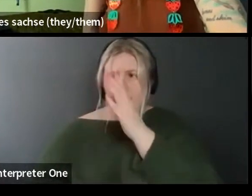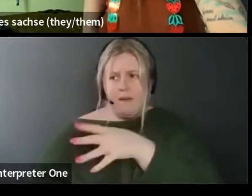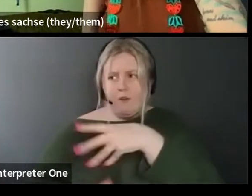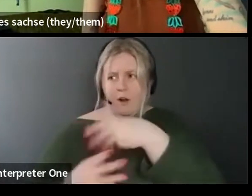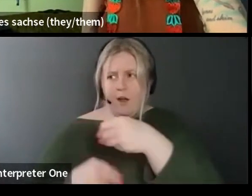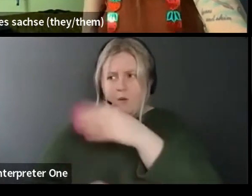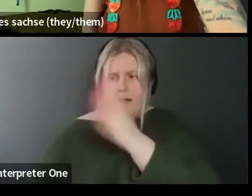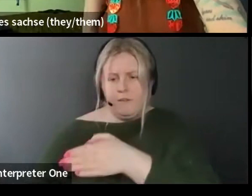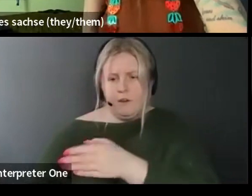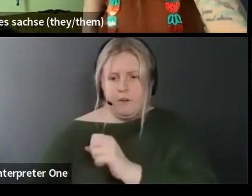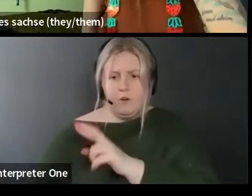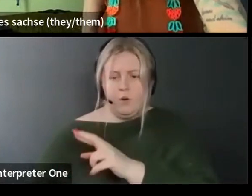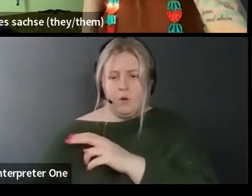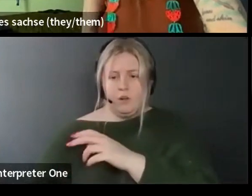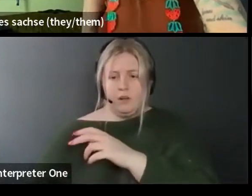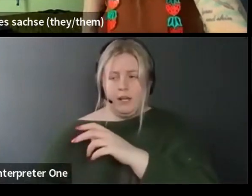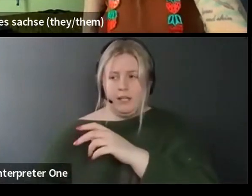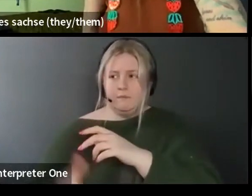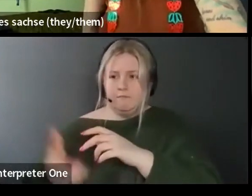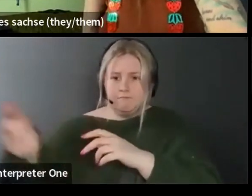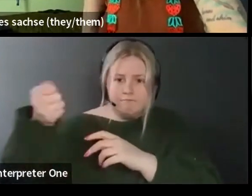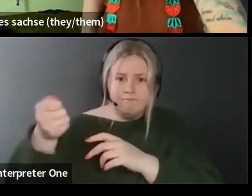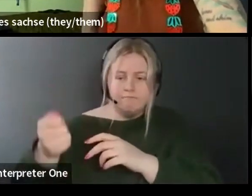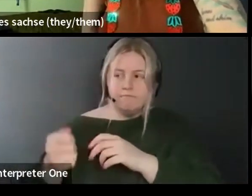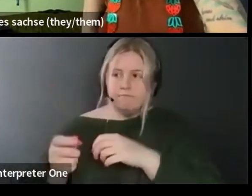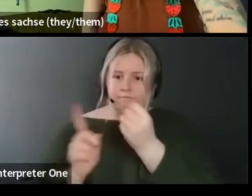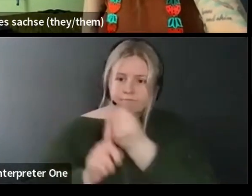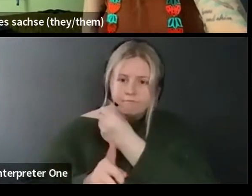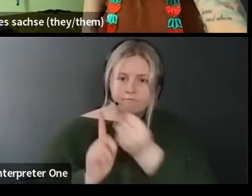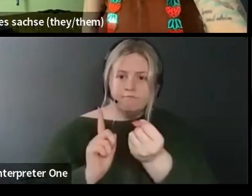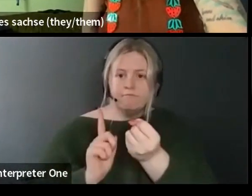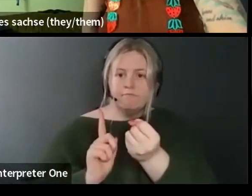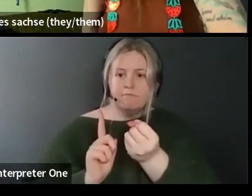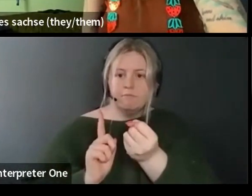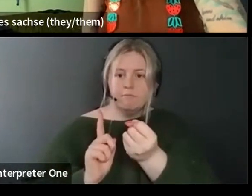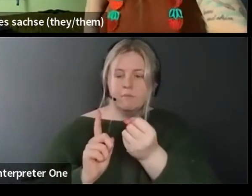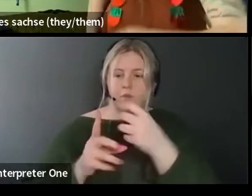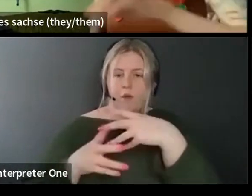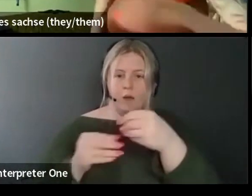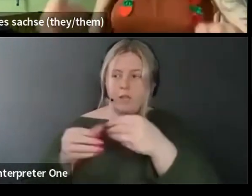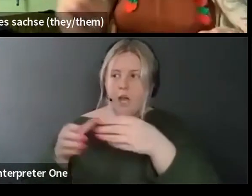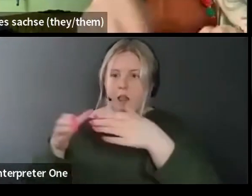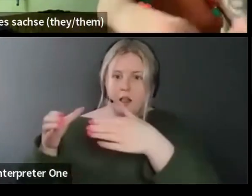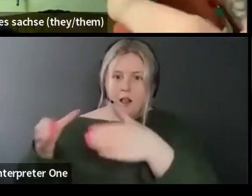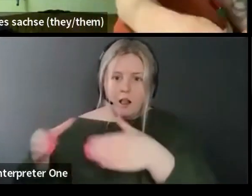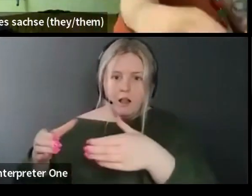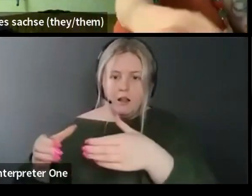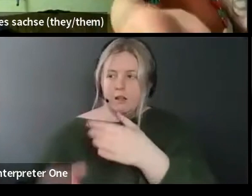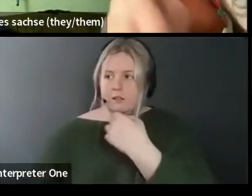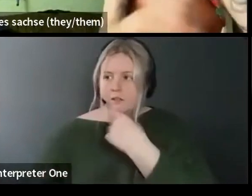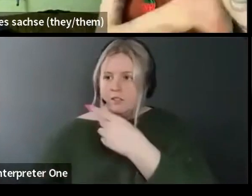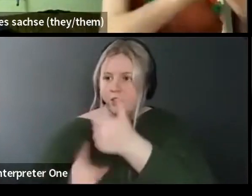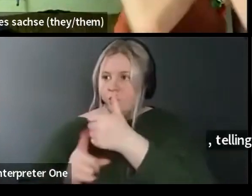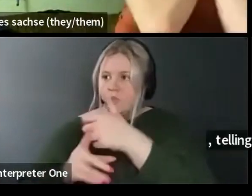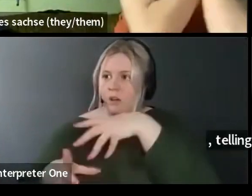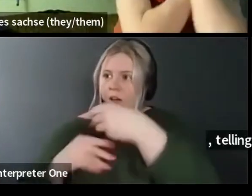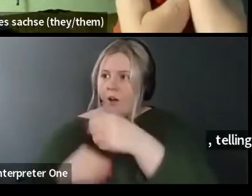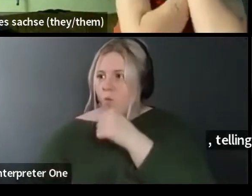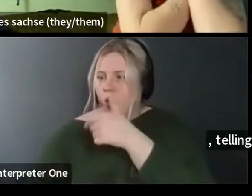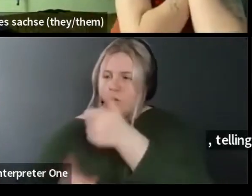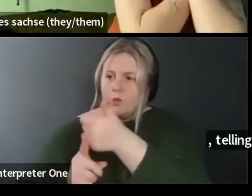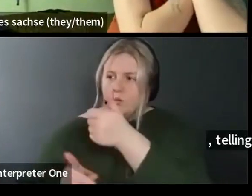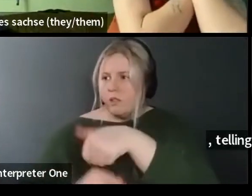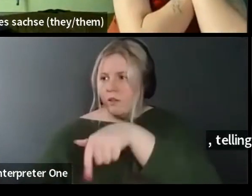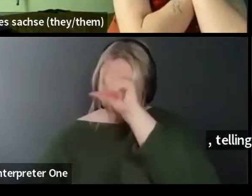know, grabbing them by their hats, you know, like shaking them in the yard, like telling them that they will not get out, that they are losers,